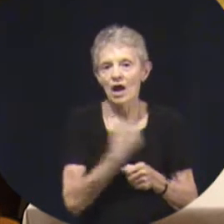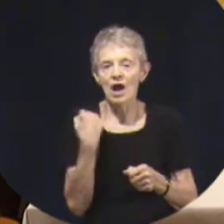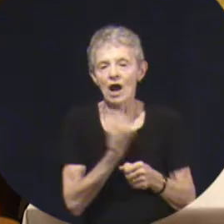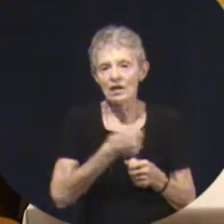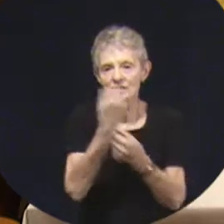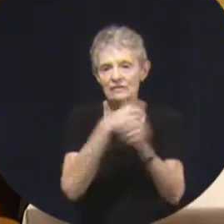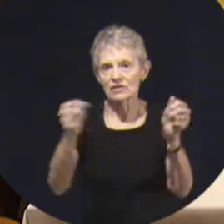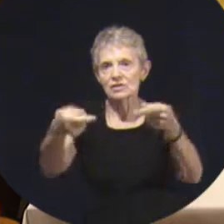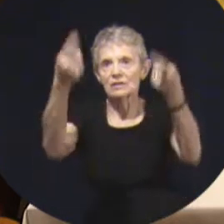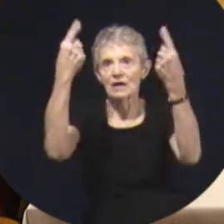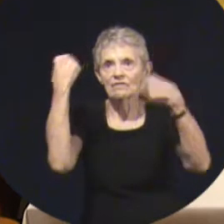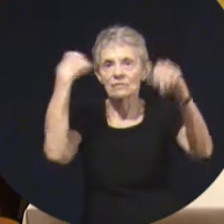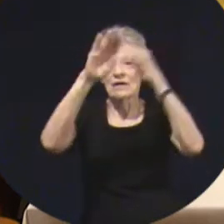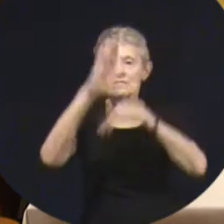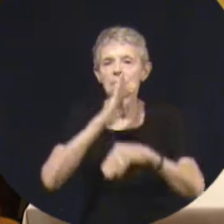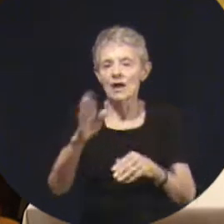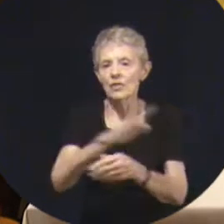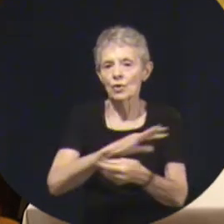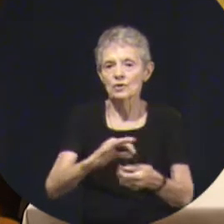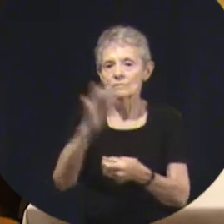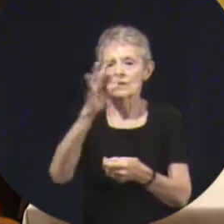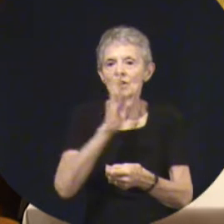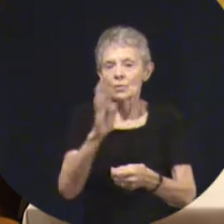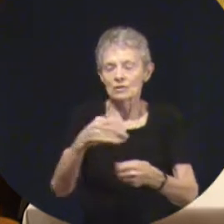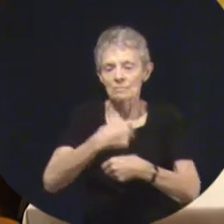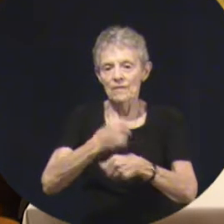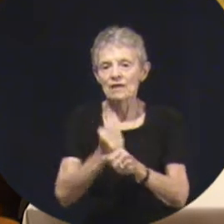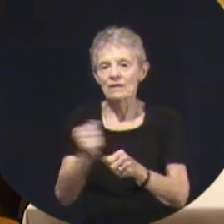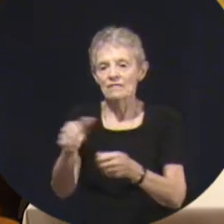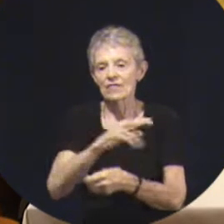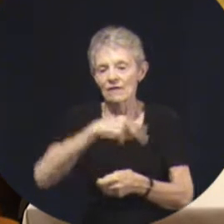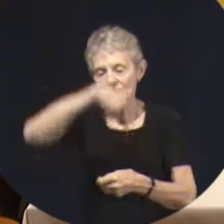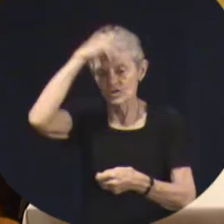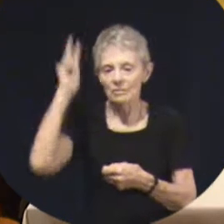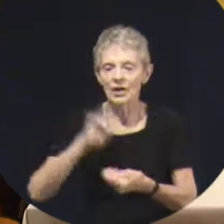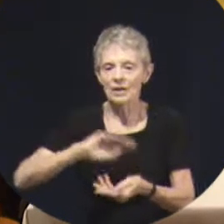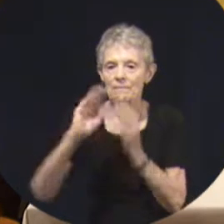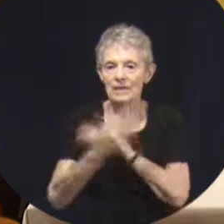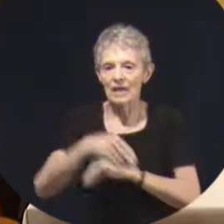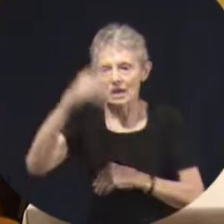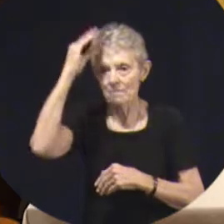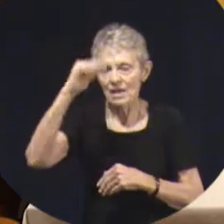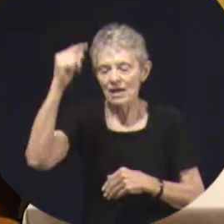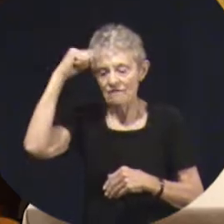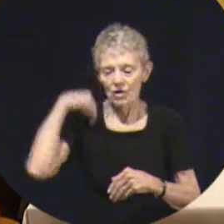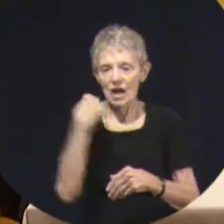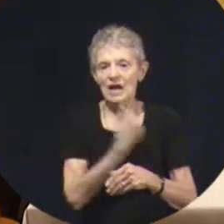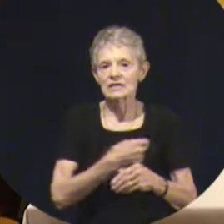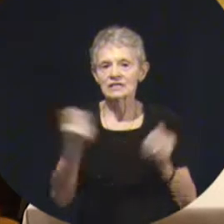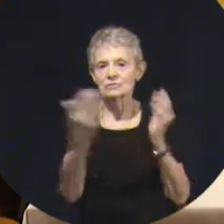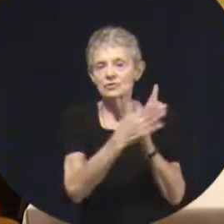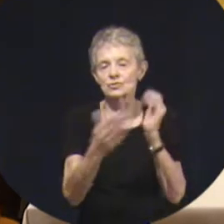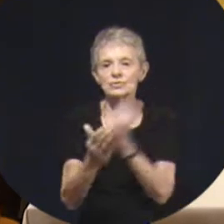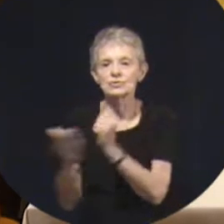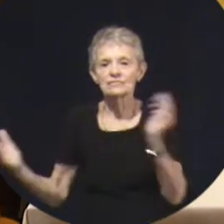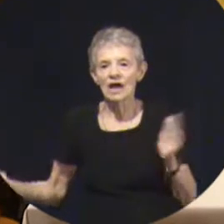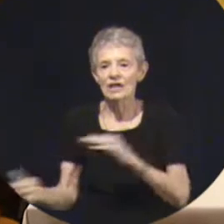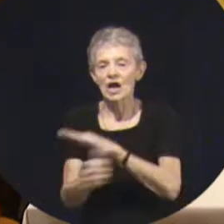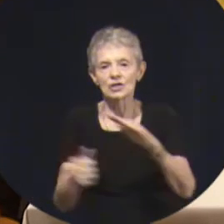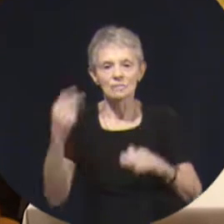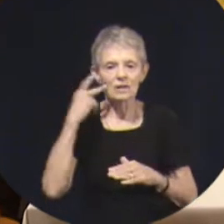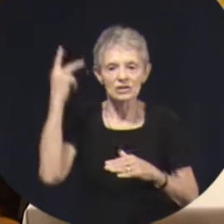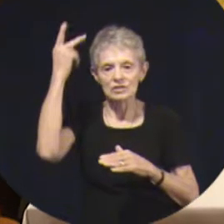from heaven, and by the Holy Spirit was incarnate of the Virgin Mary and became man. For our sake he was crucified under